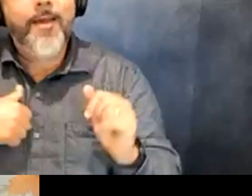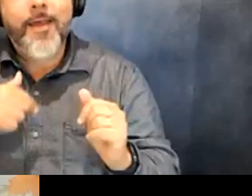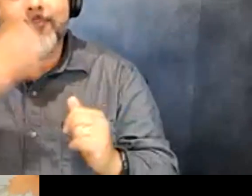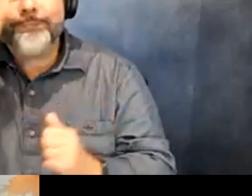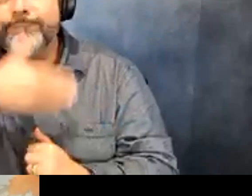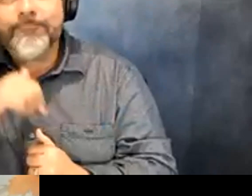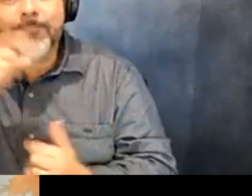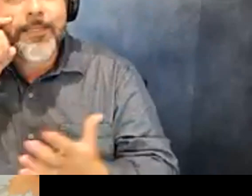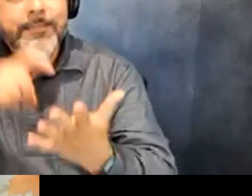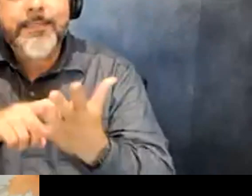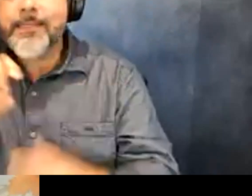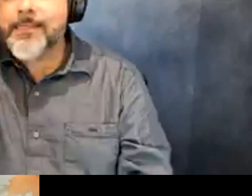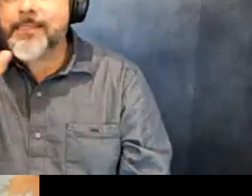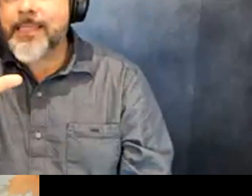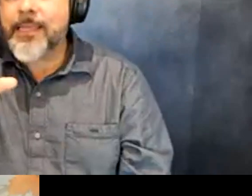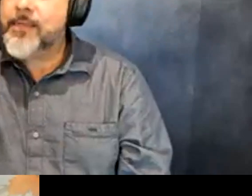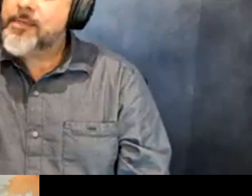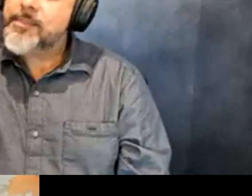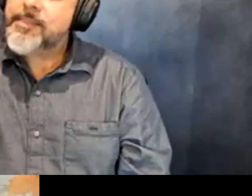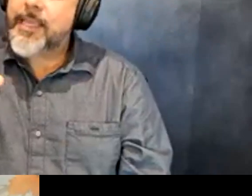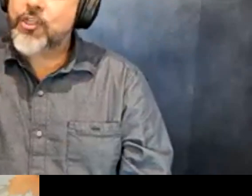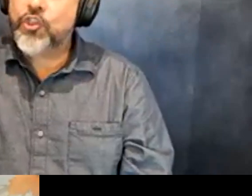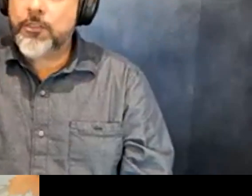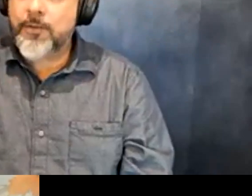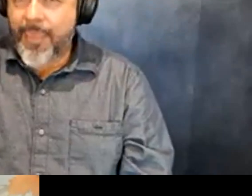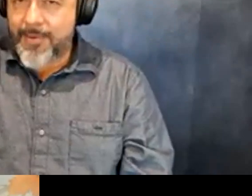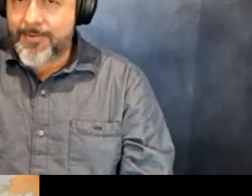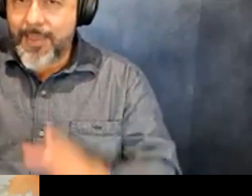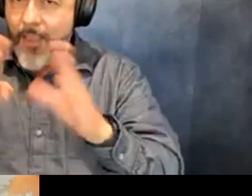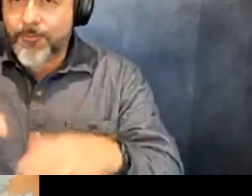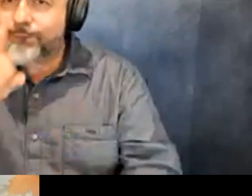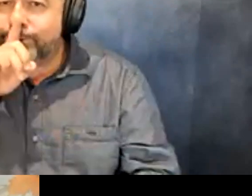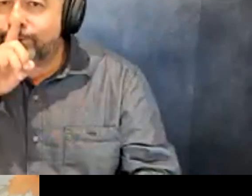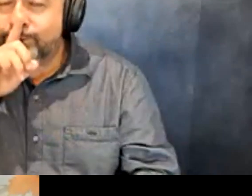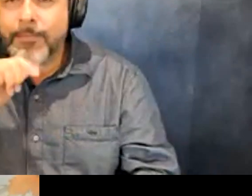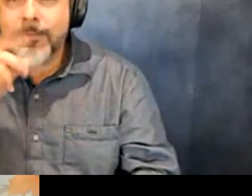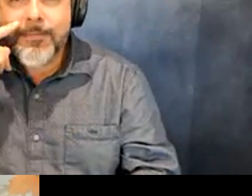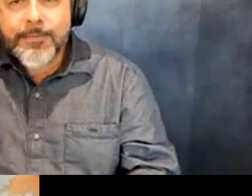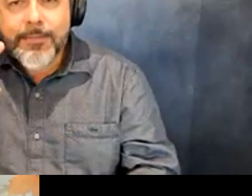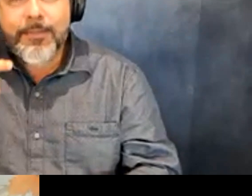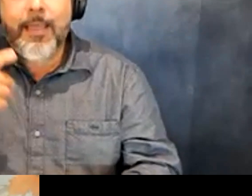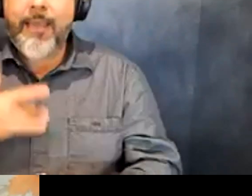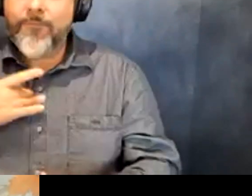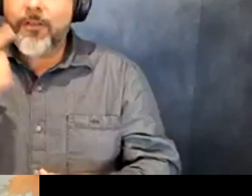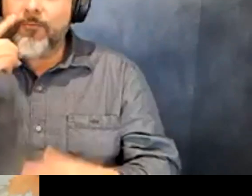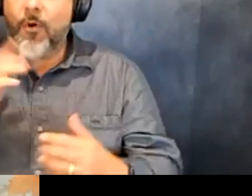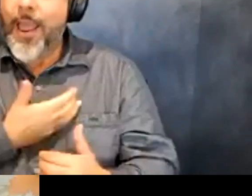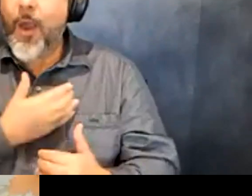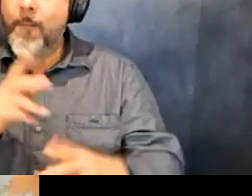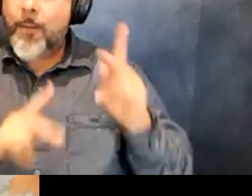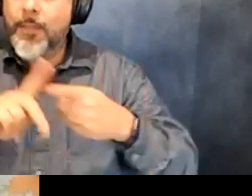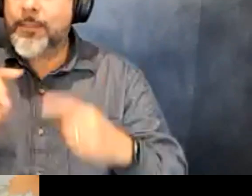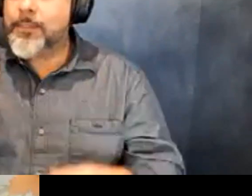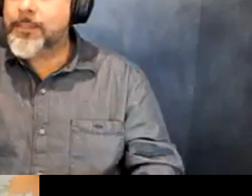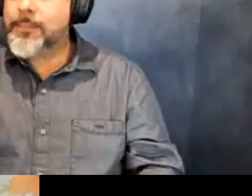8 housing in the list. I feel like for our populations, Section 8